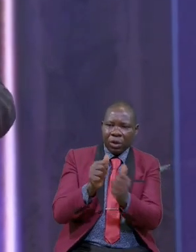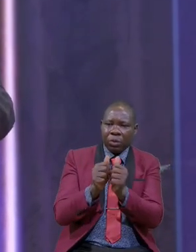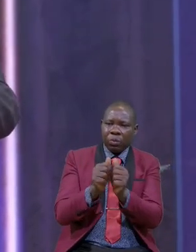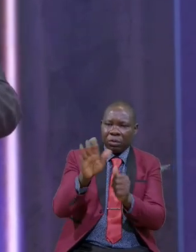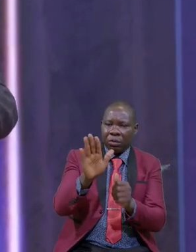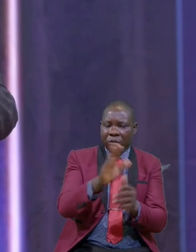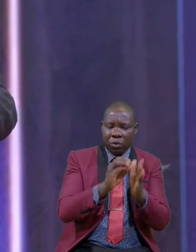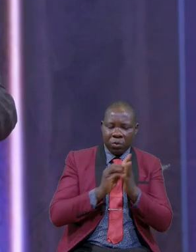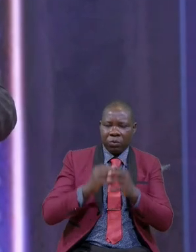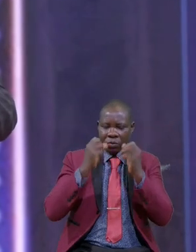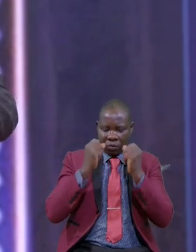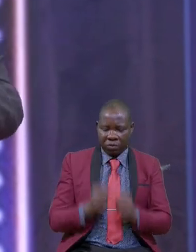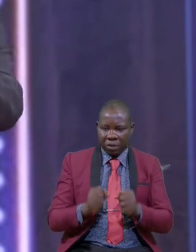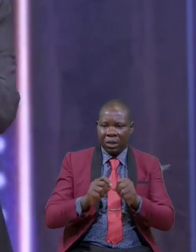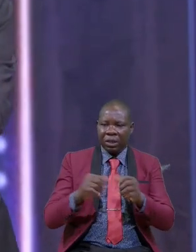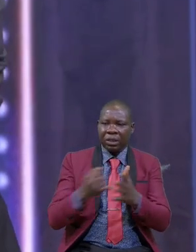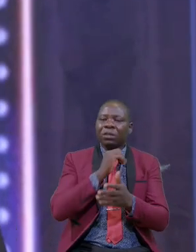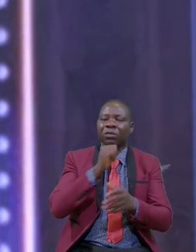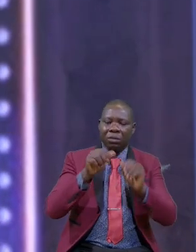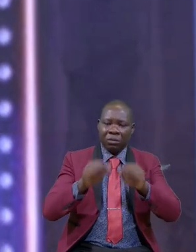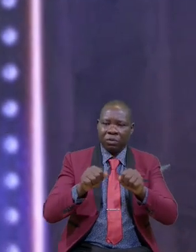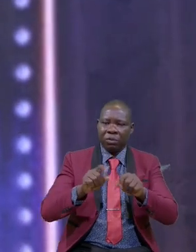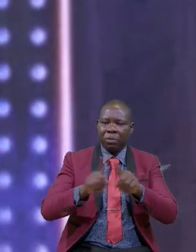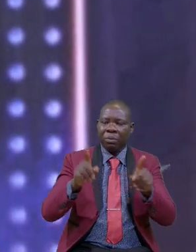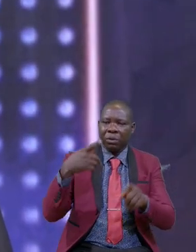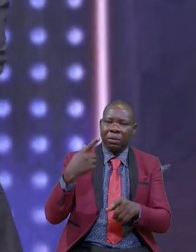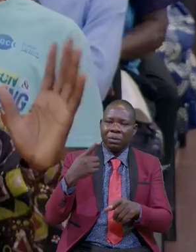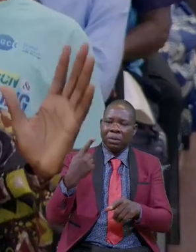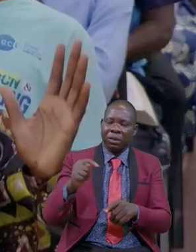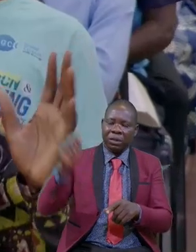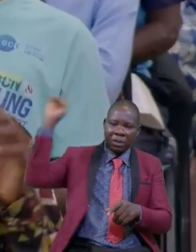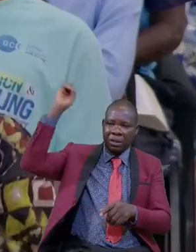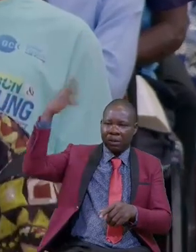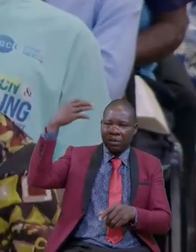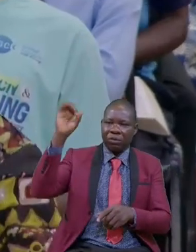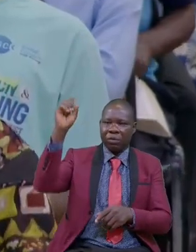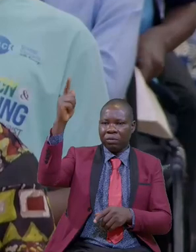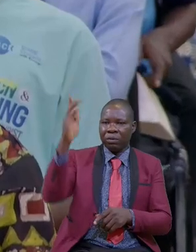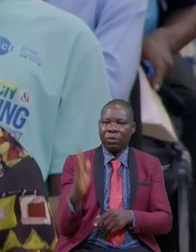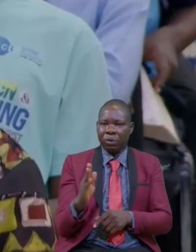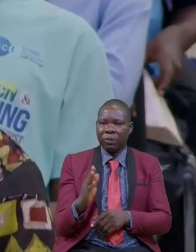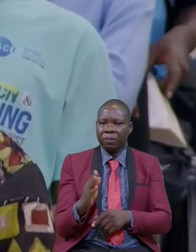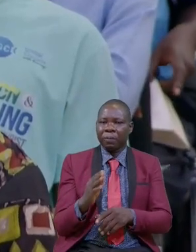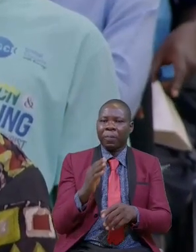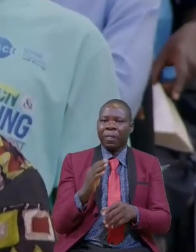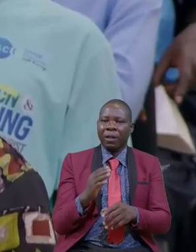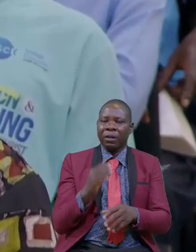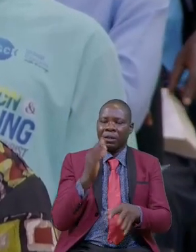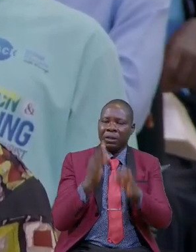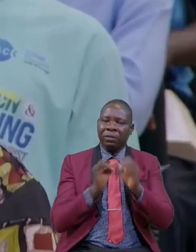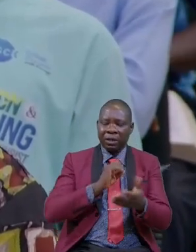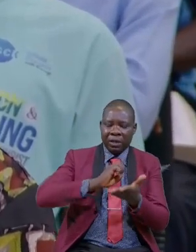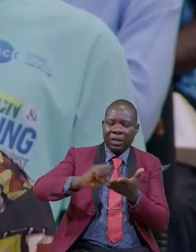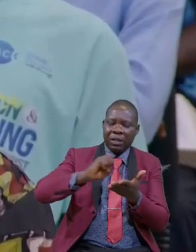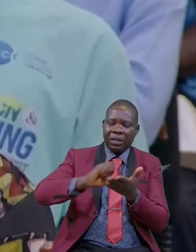mais of la God. Grâce de Dieu. The grace la of God. Grâce de Dieu. If I excuse